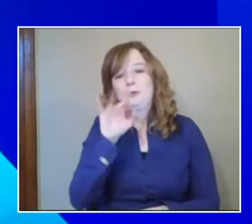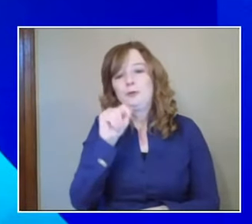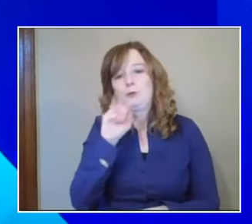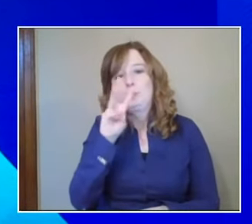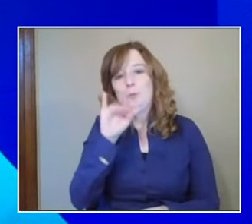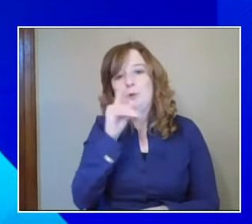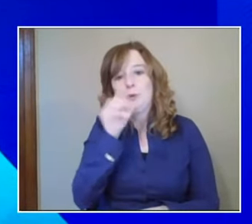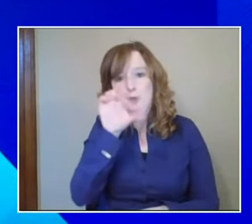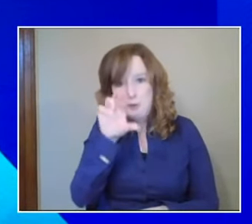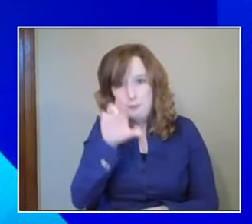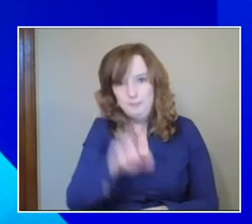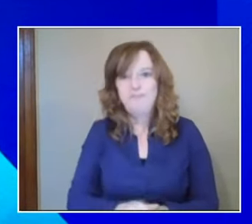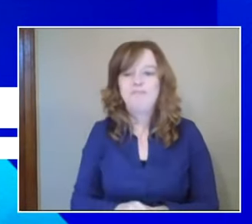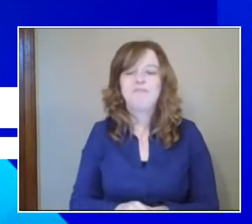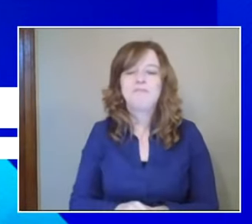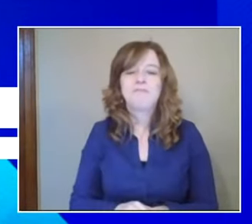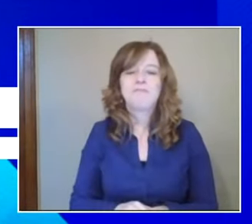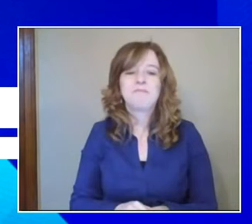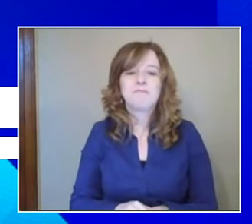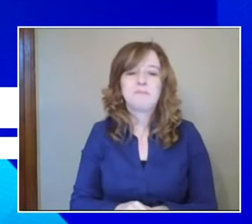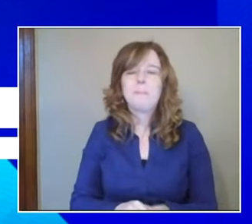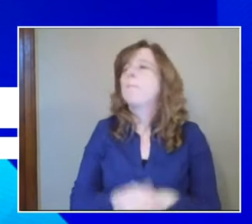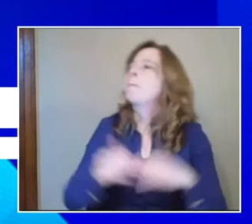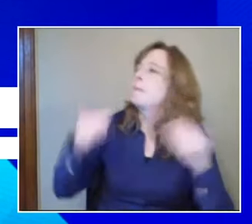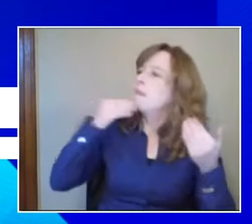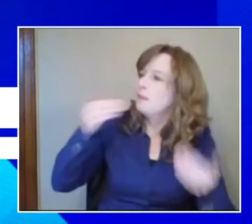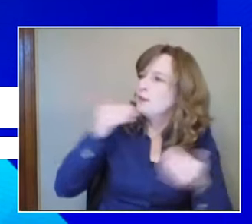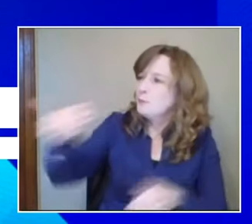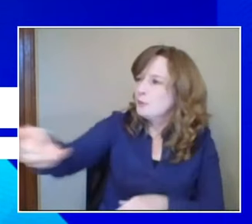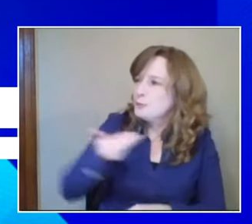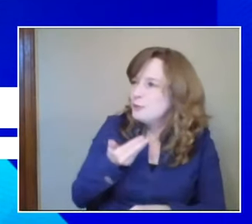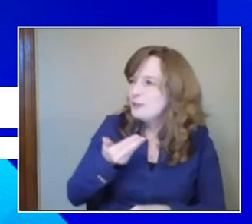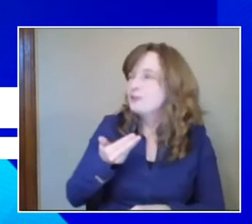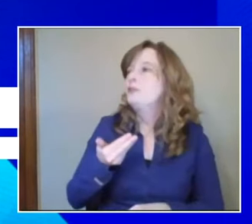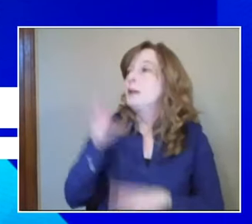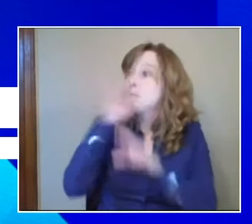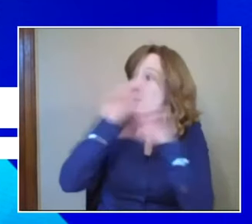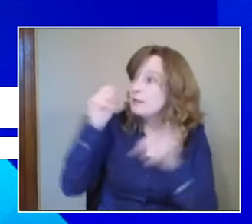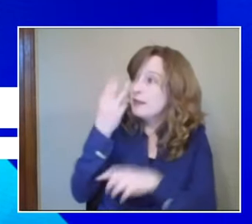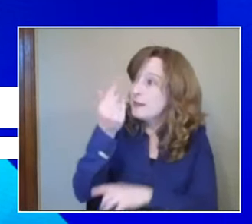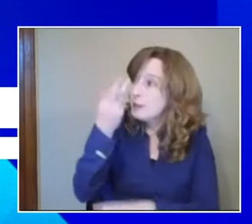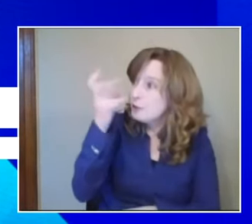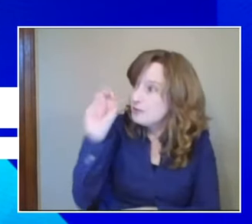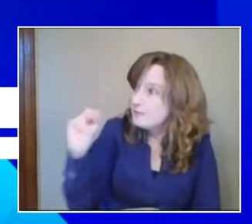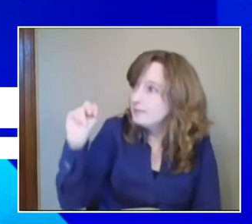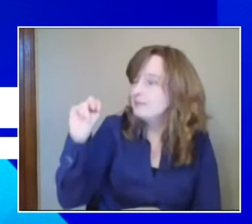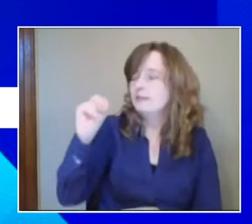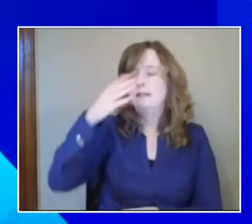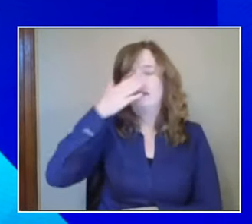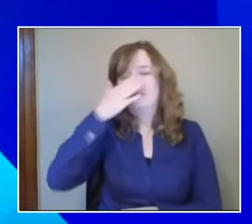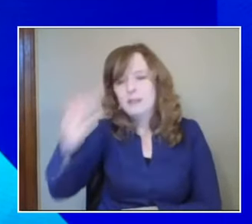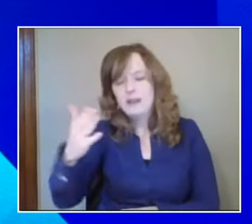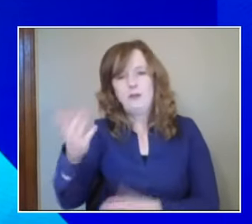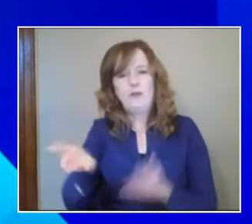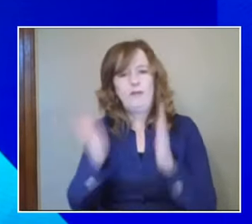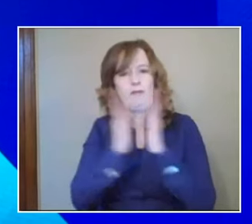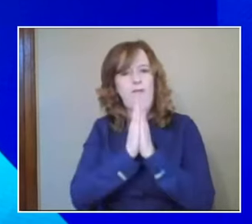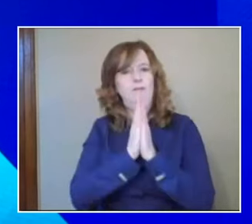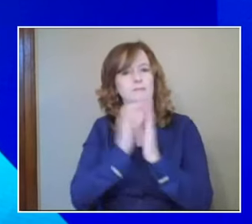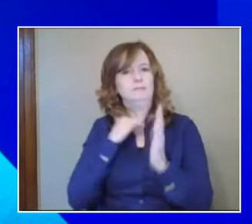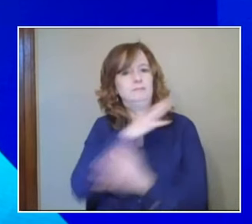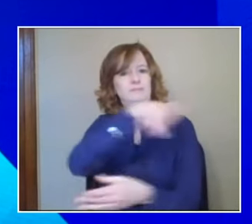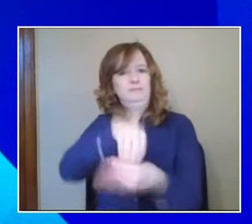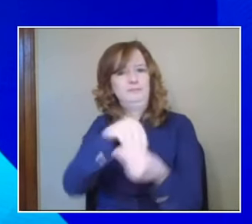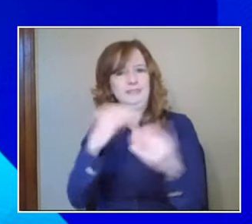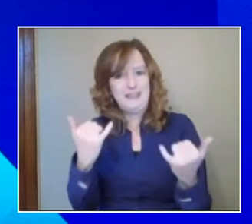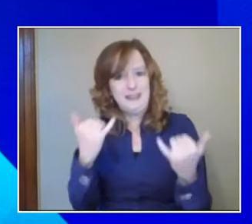Anthony, thank you for that introduction, and President Harrison, special thanks for the invitation to be part of today's ceremony. It's an honor